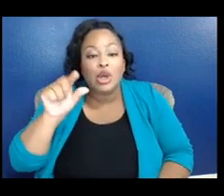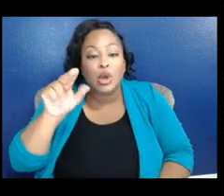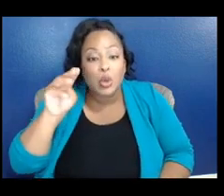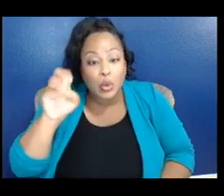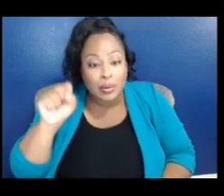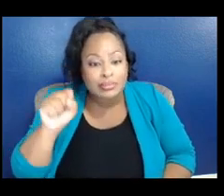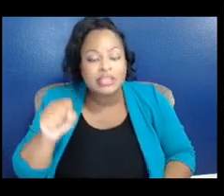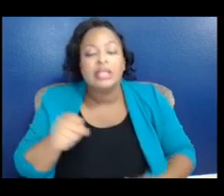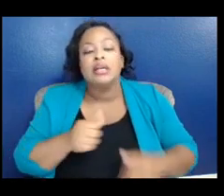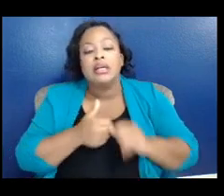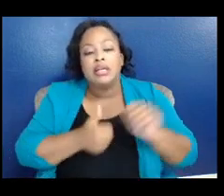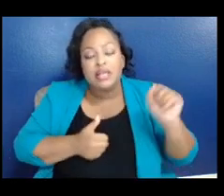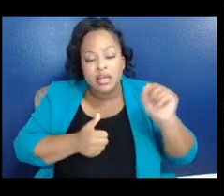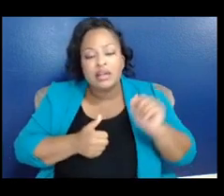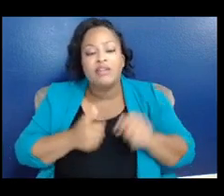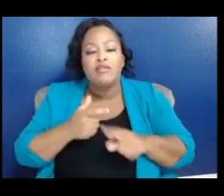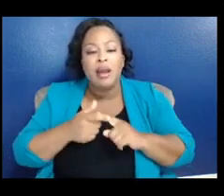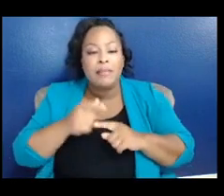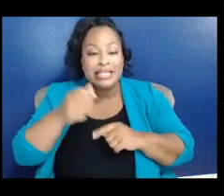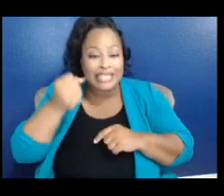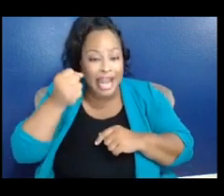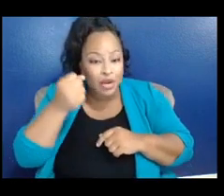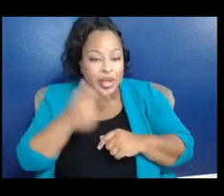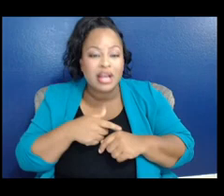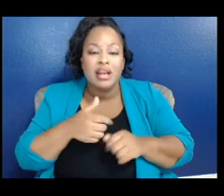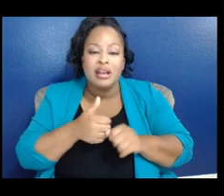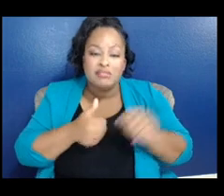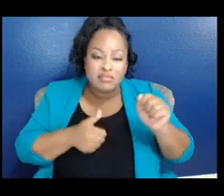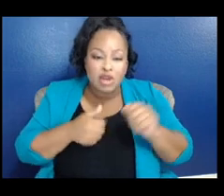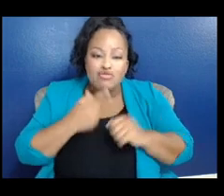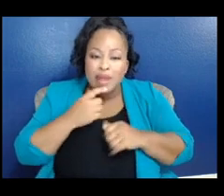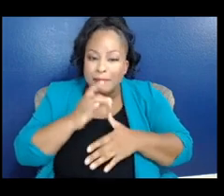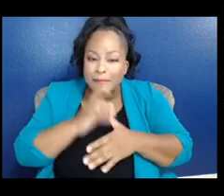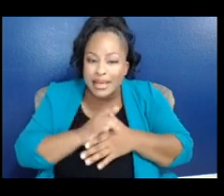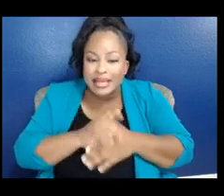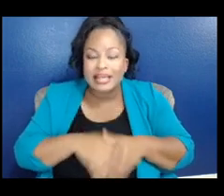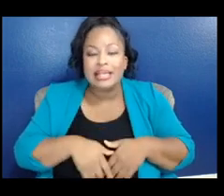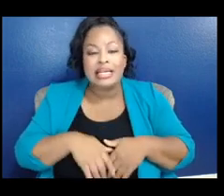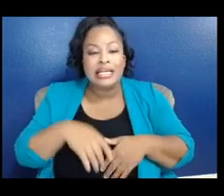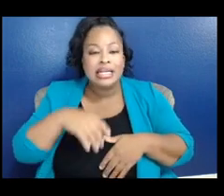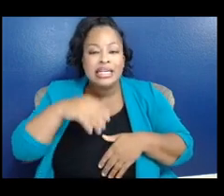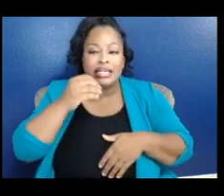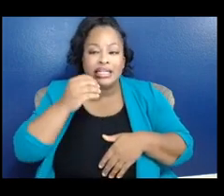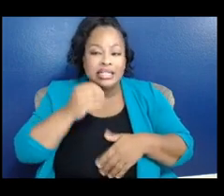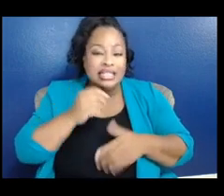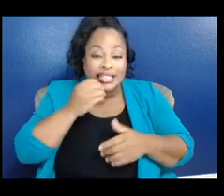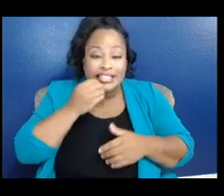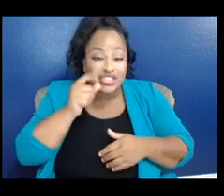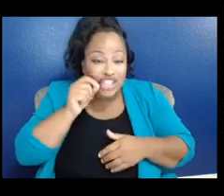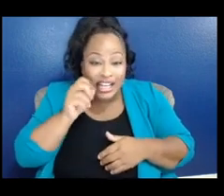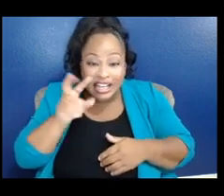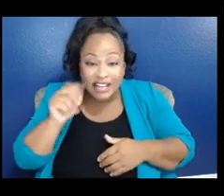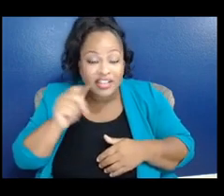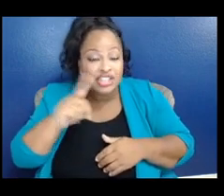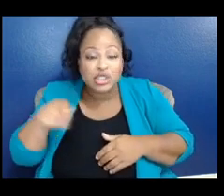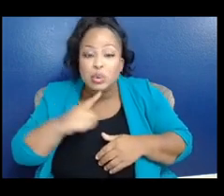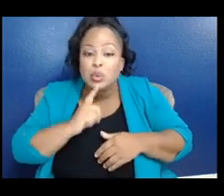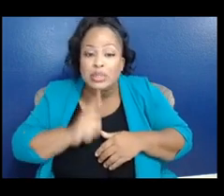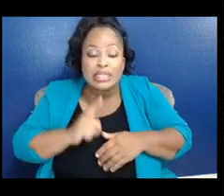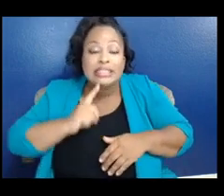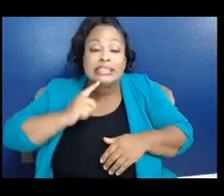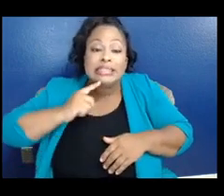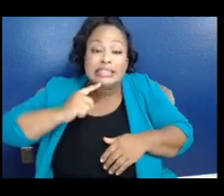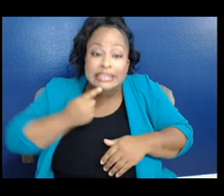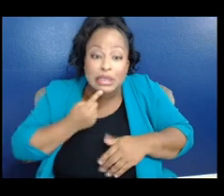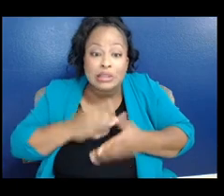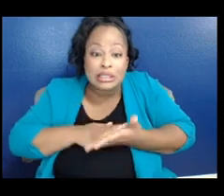from dairy completely, get away from the red meats, you know, beef, chicken, even. I mean, really just go on a serious cleanse because you